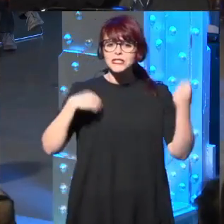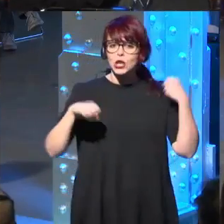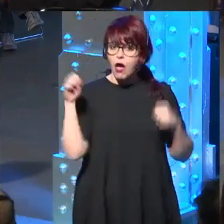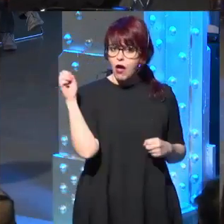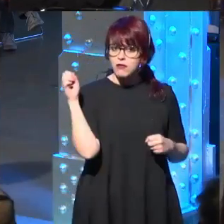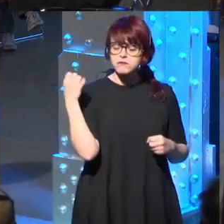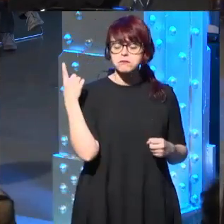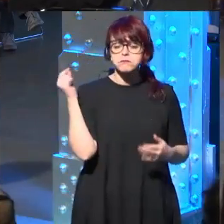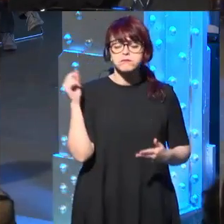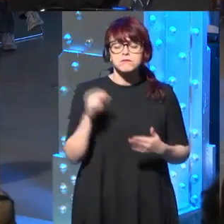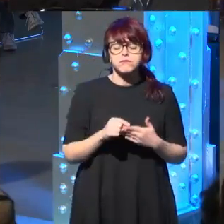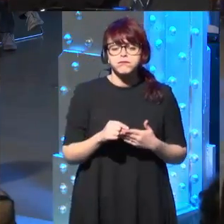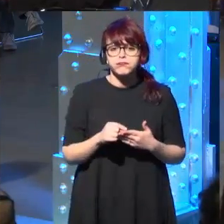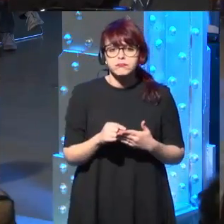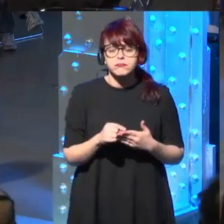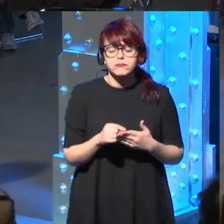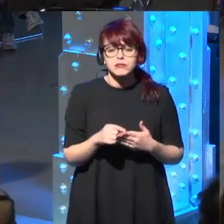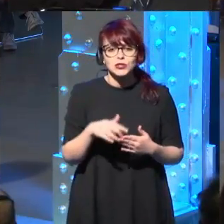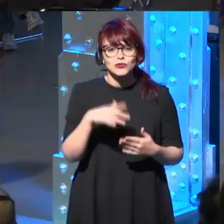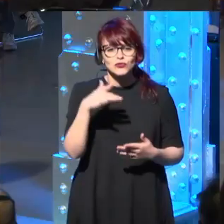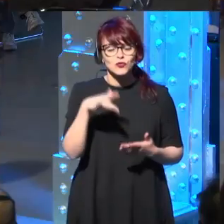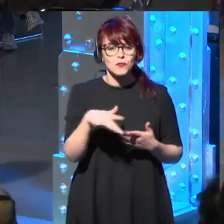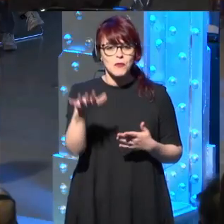a character that suddenly